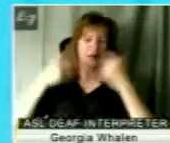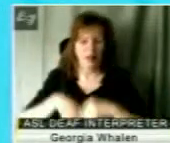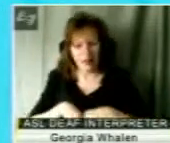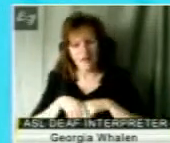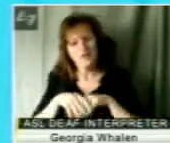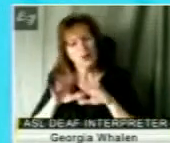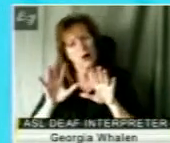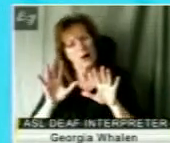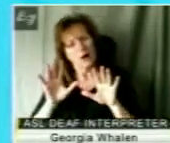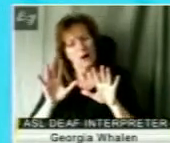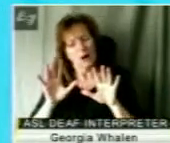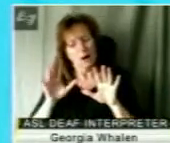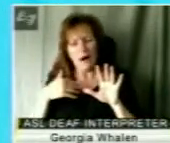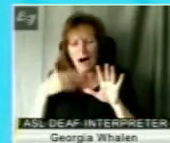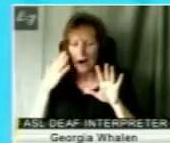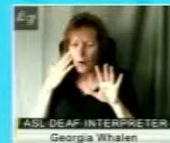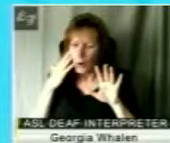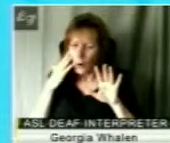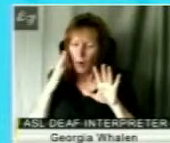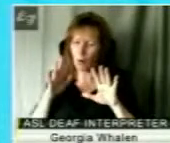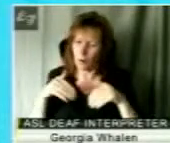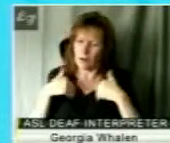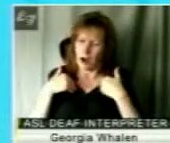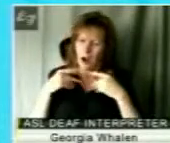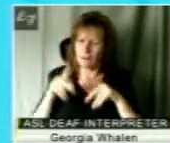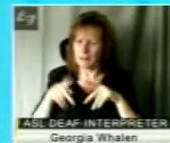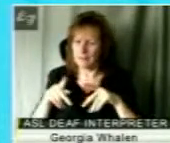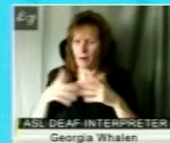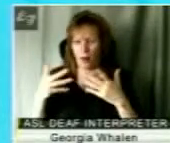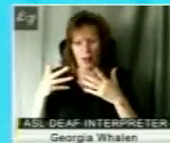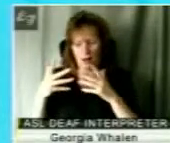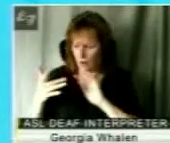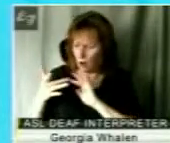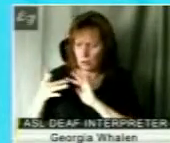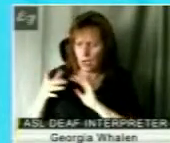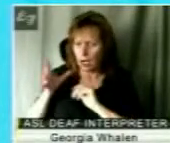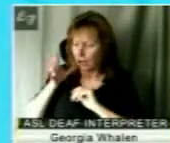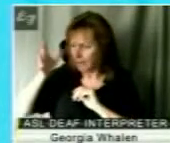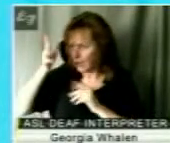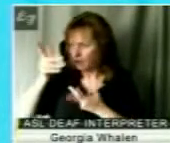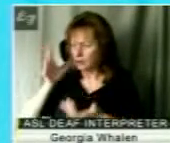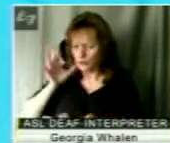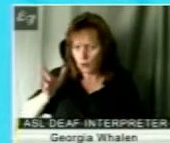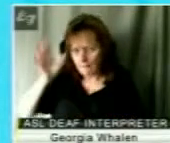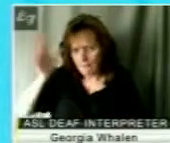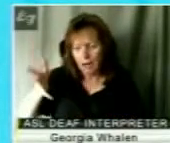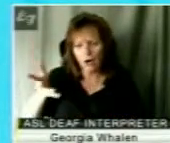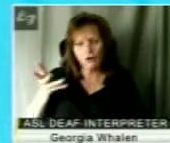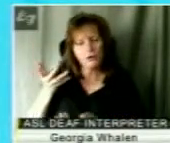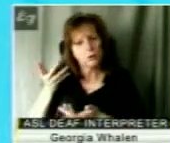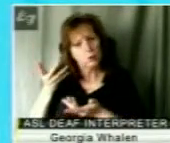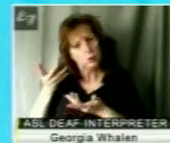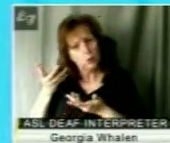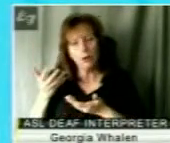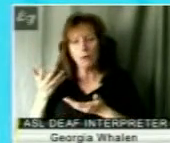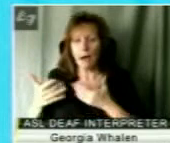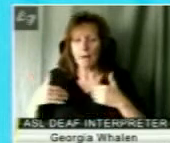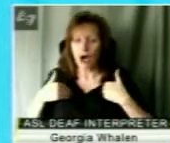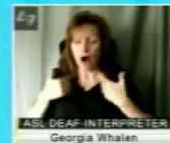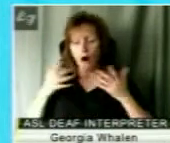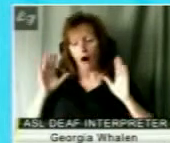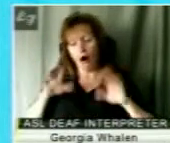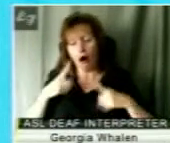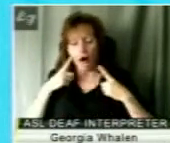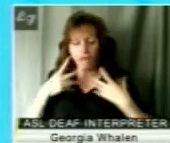with parents and grandparents. And so the spread of this could lead to people that could be more seriously impacted by